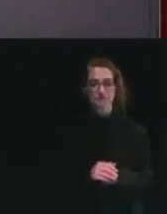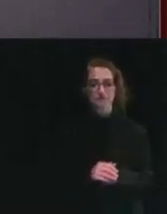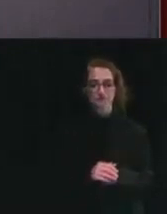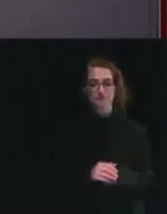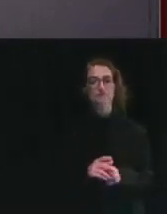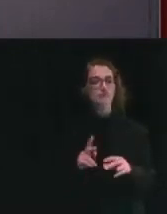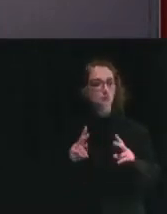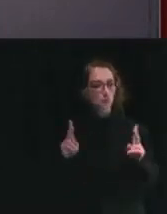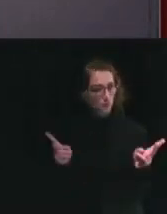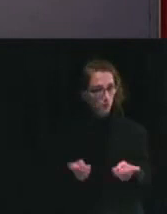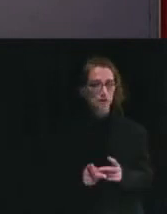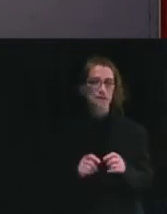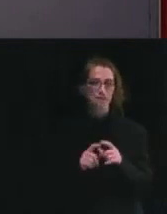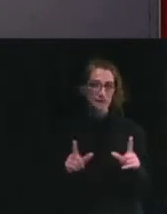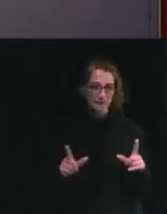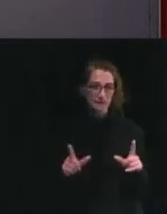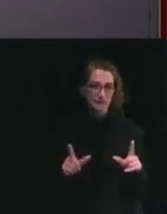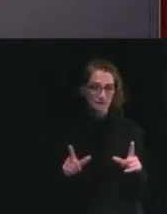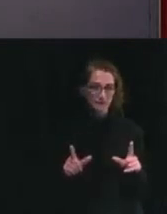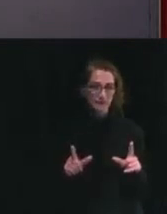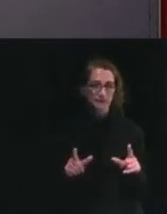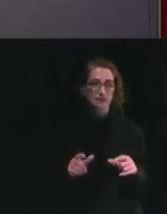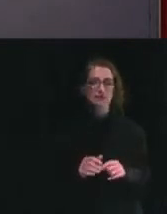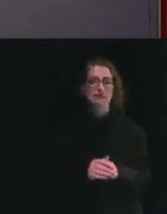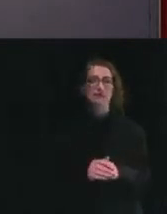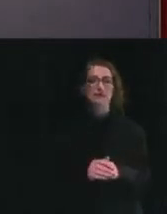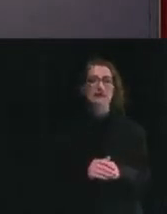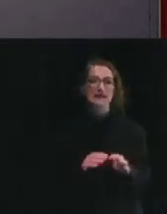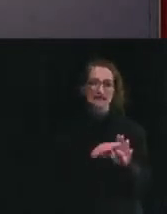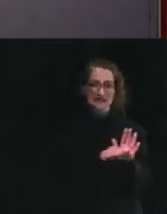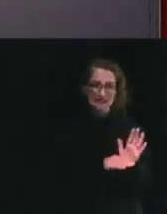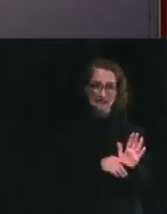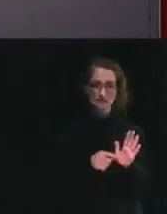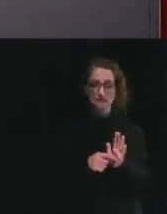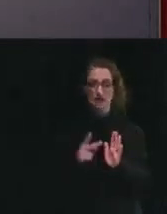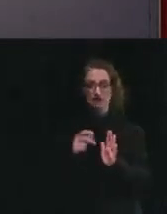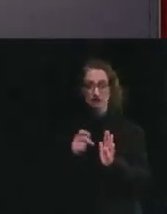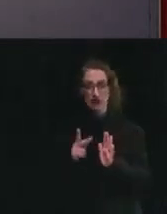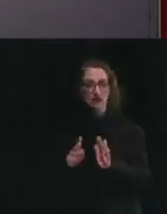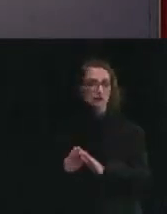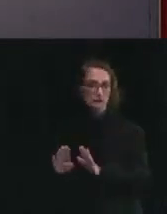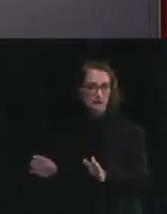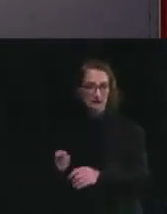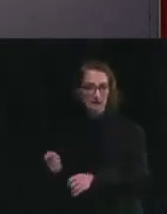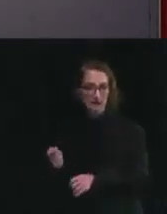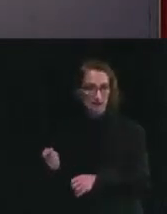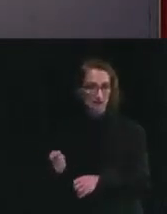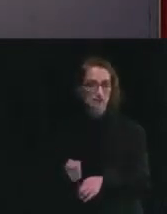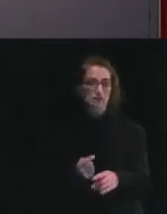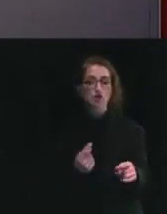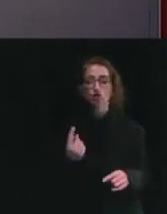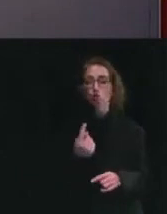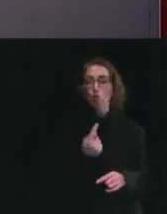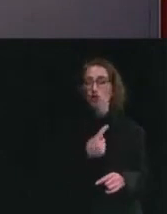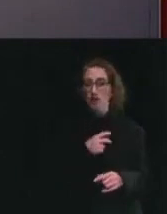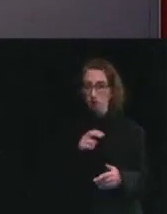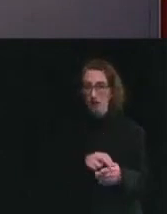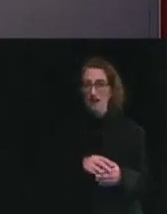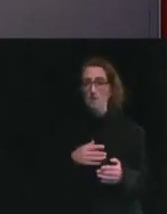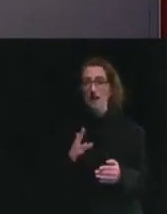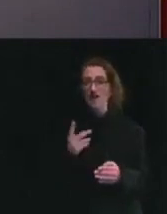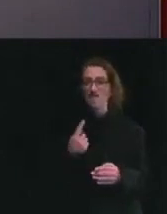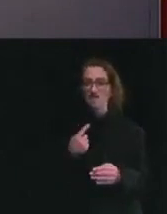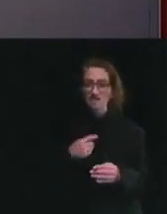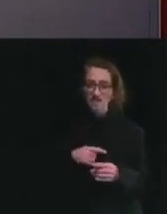same, legally insured, KSK, privately insured, and not insured, and people who are freelance and